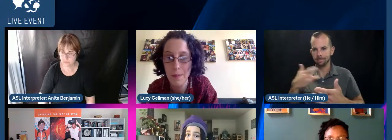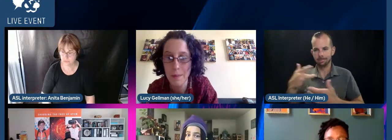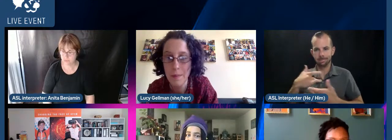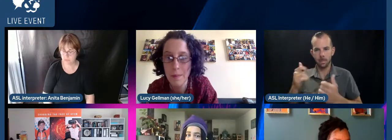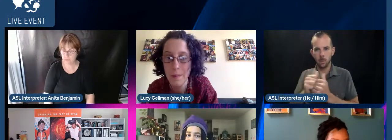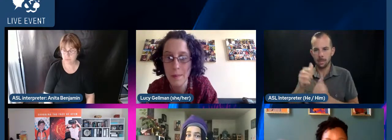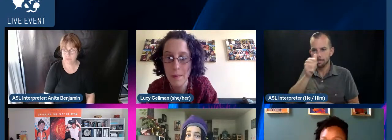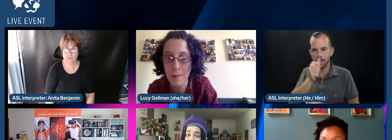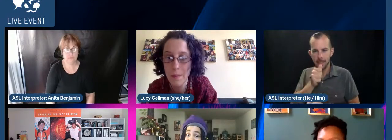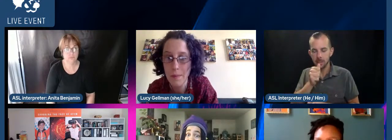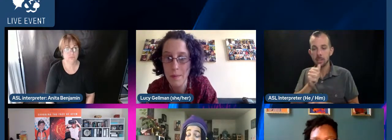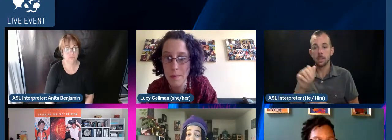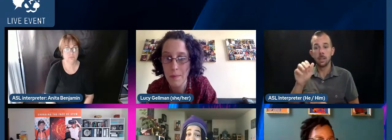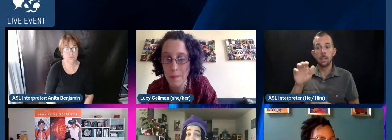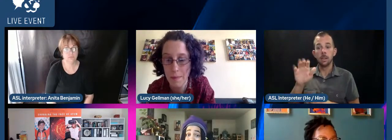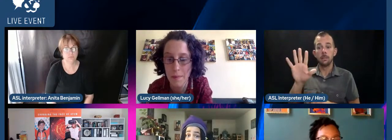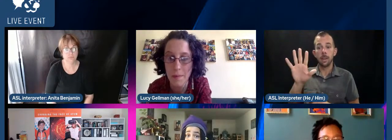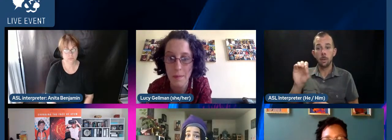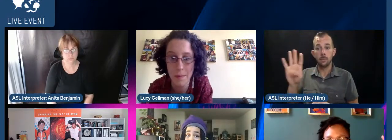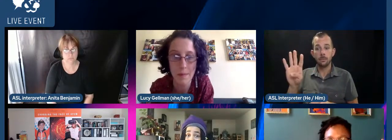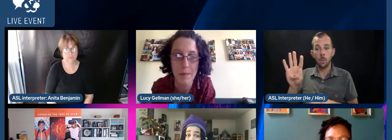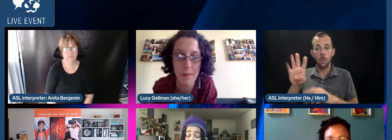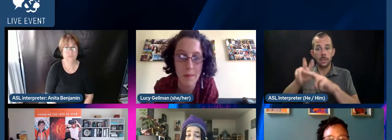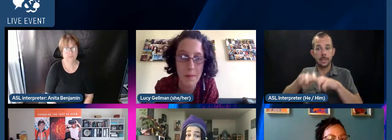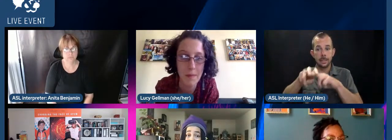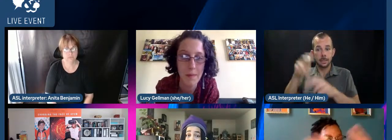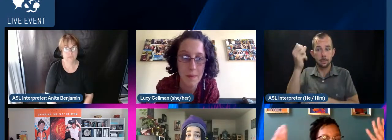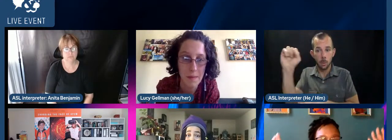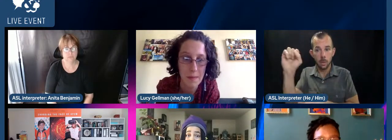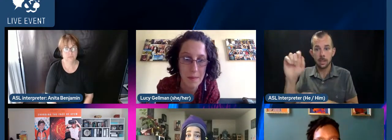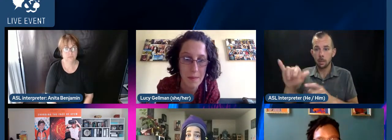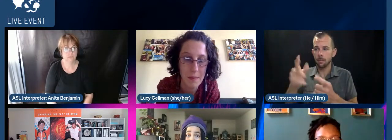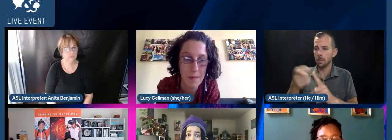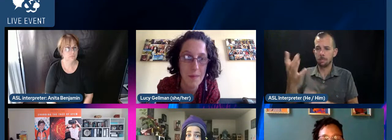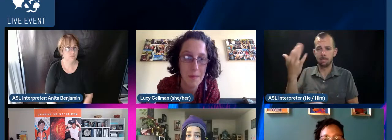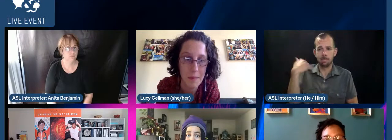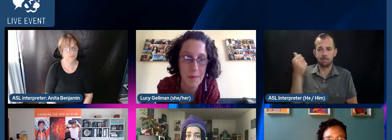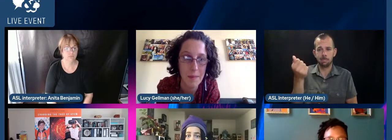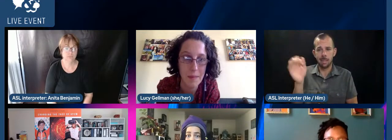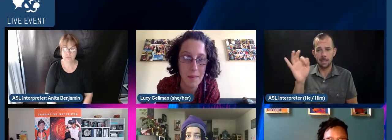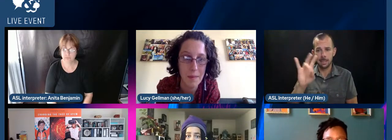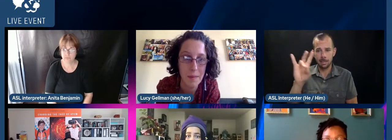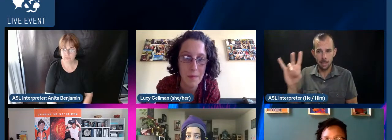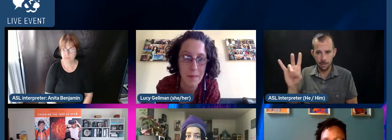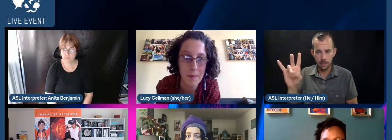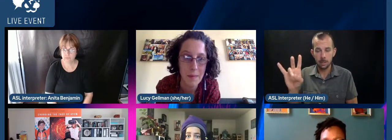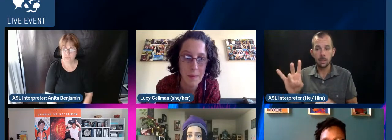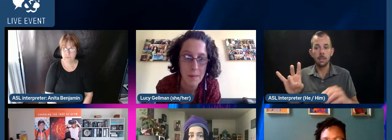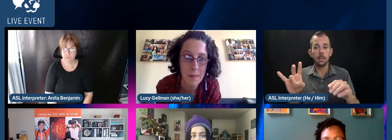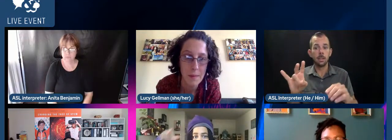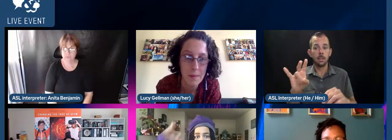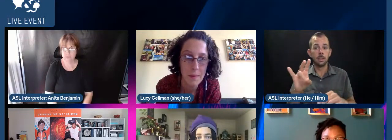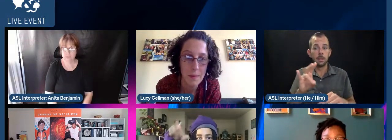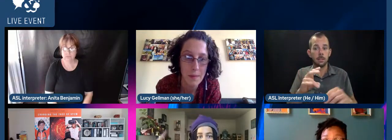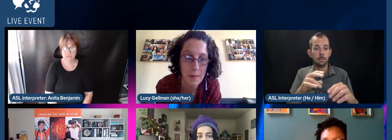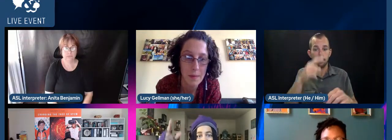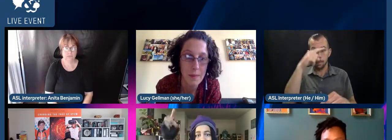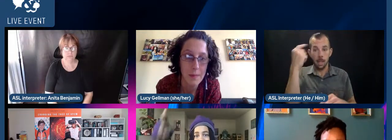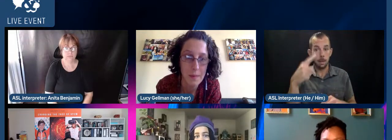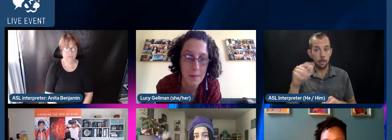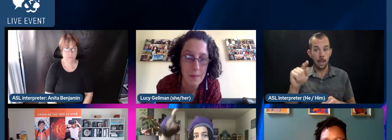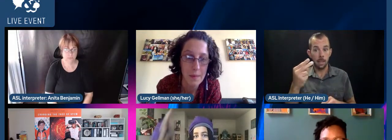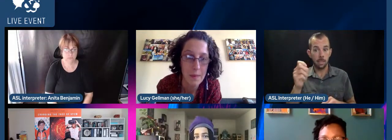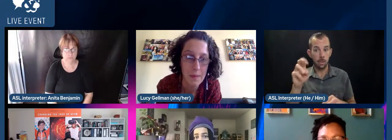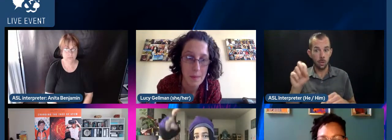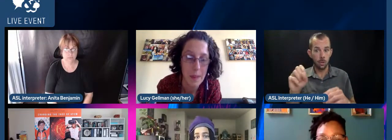so the Panthers, folks from 504 sit-ins, united together. By 1990, we were passing this